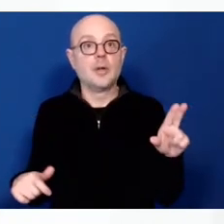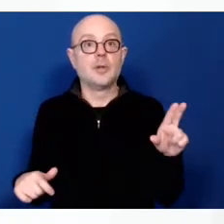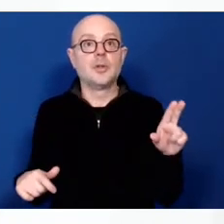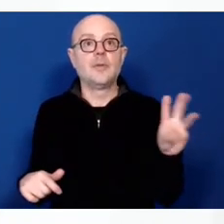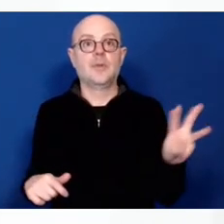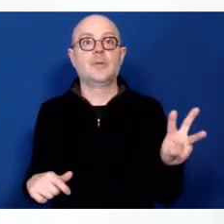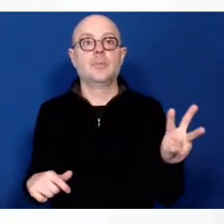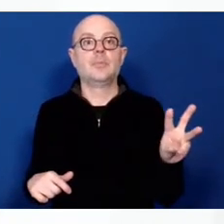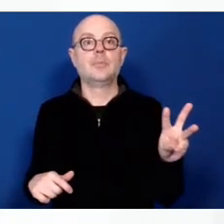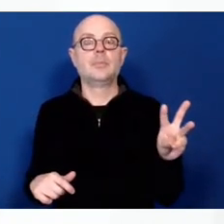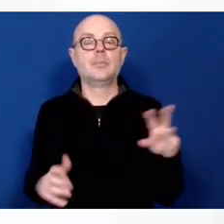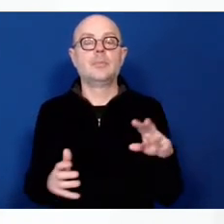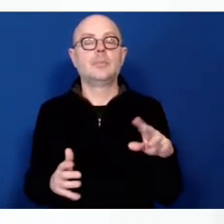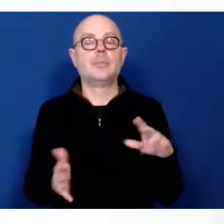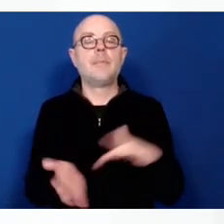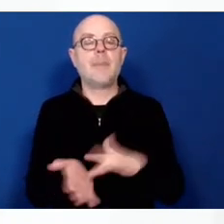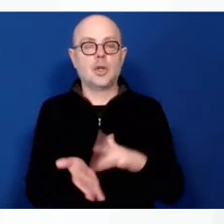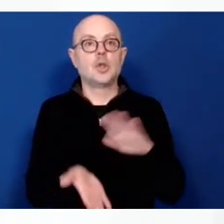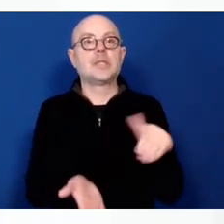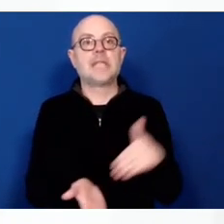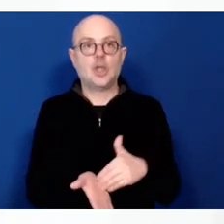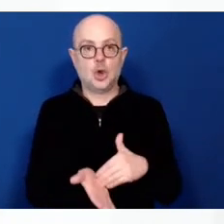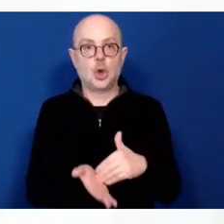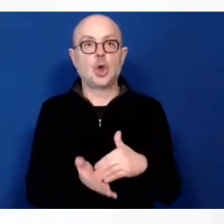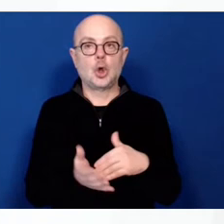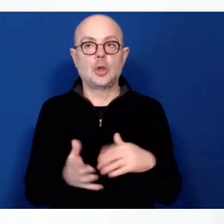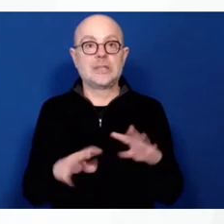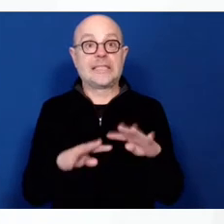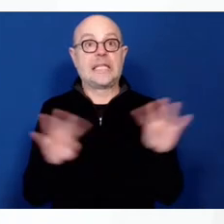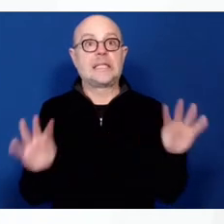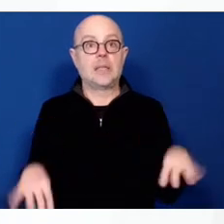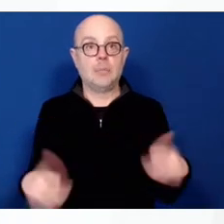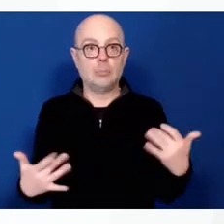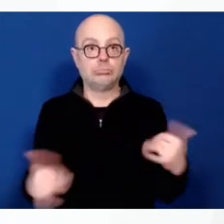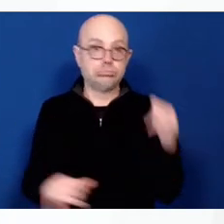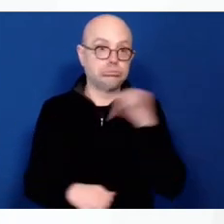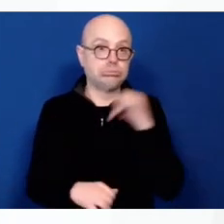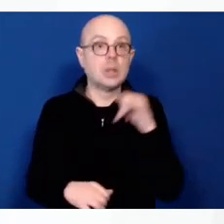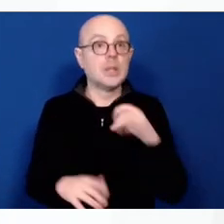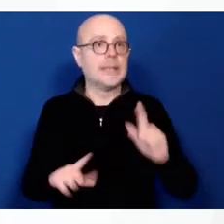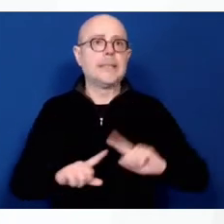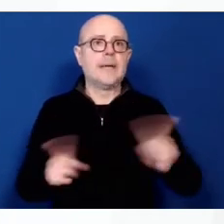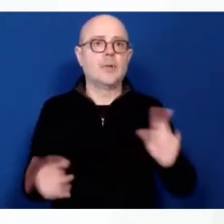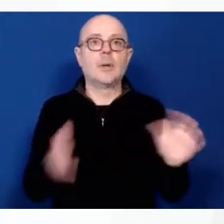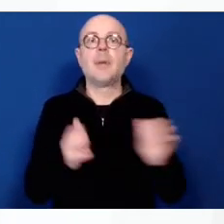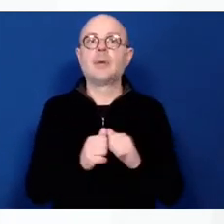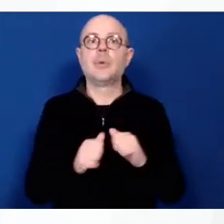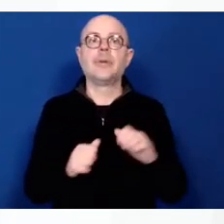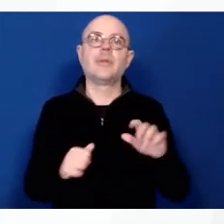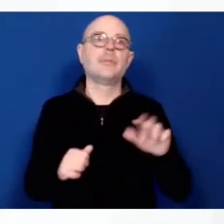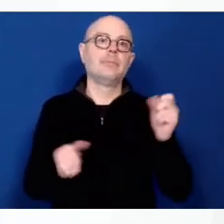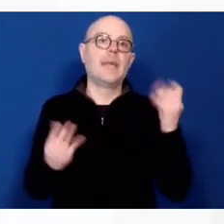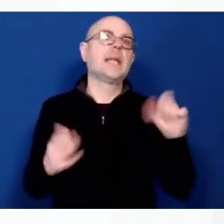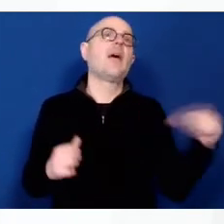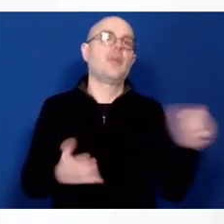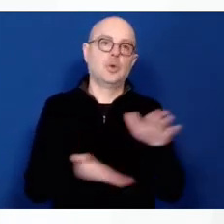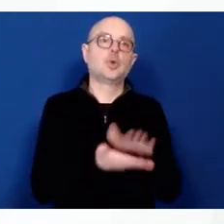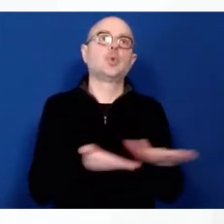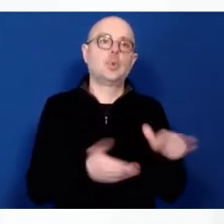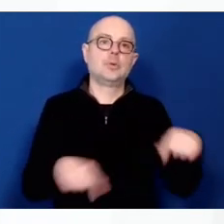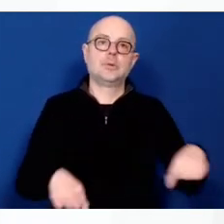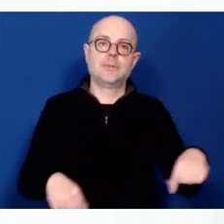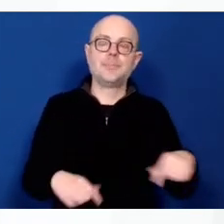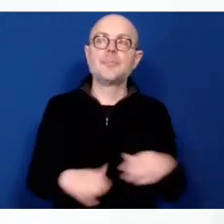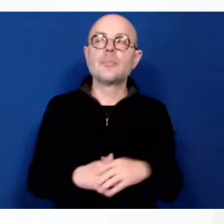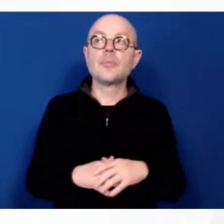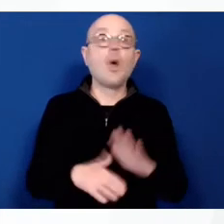University of Washington Medical Center apparatus, is in fact different from other units in certain ways. All units, including